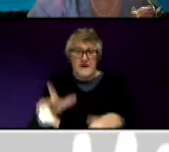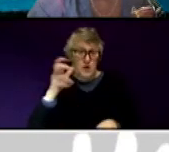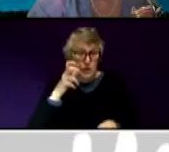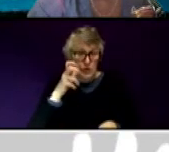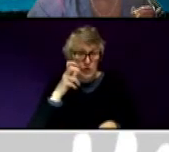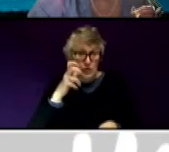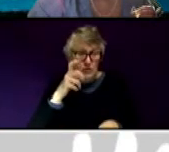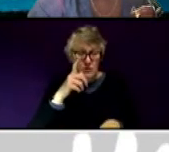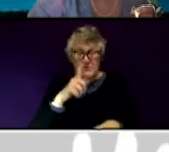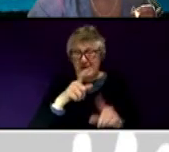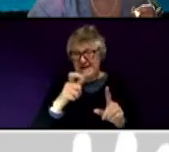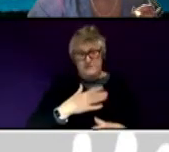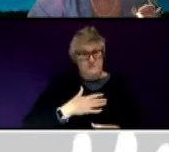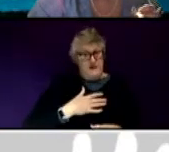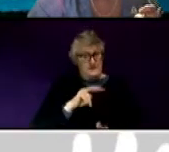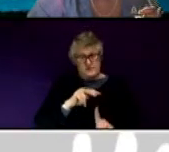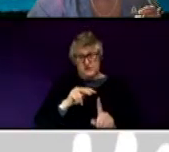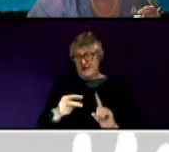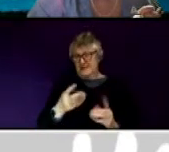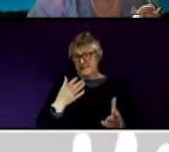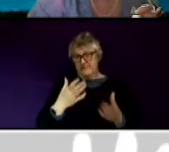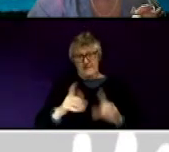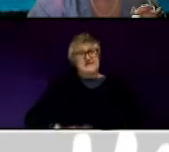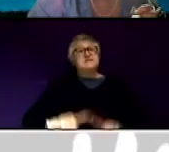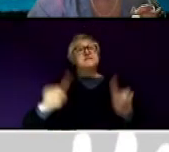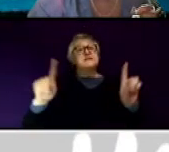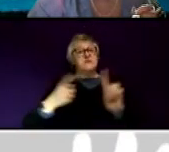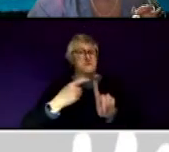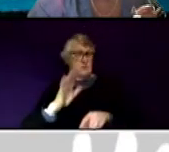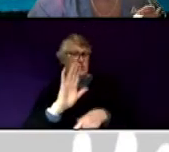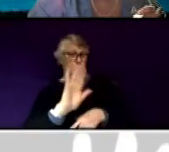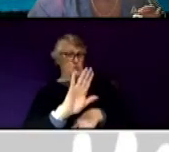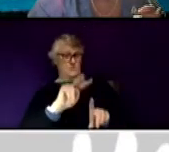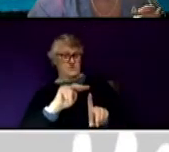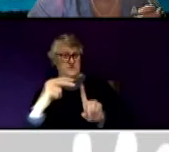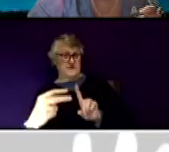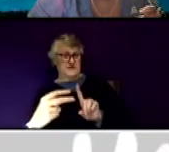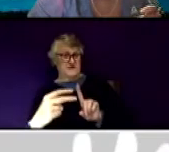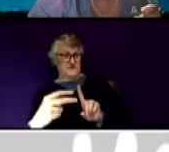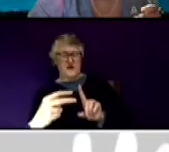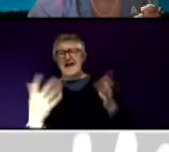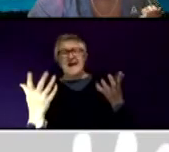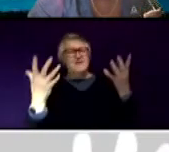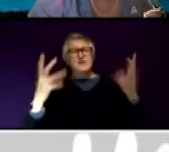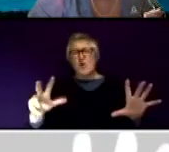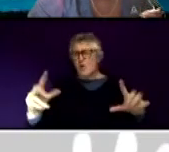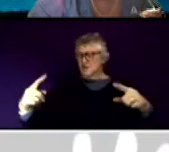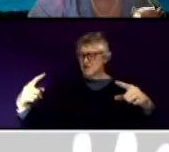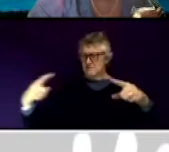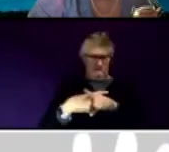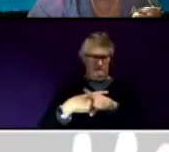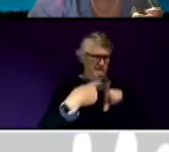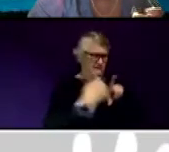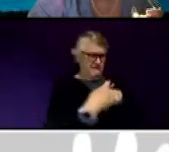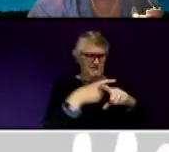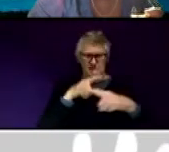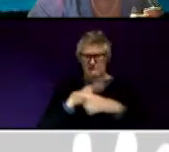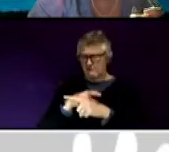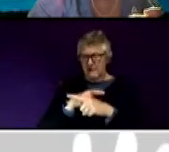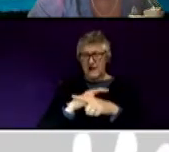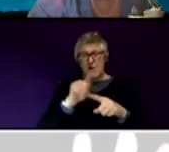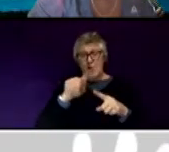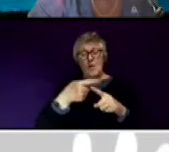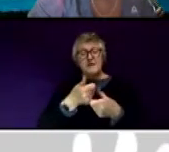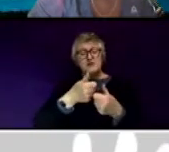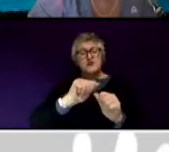my perspective could be different from your perspective and you don't want to cross perspectives up trying to get something out that's,